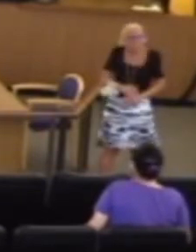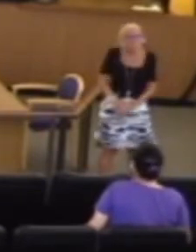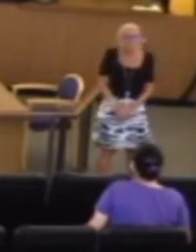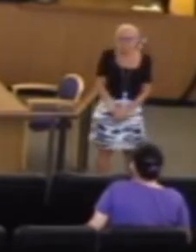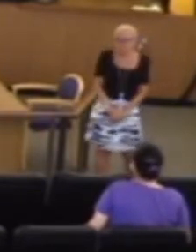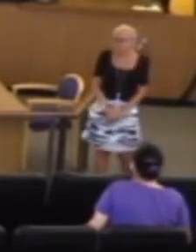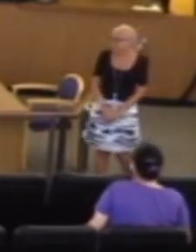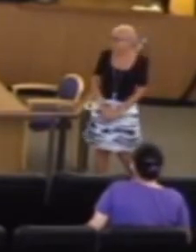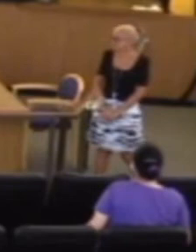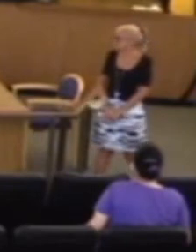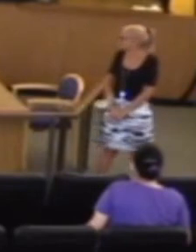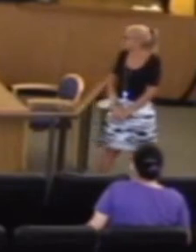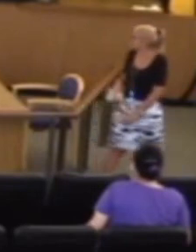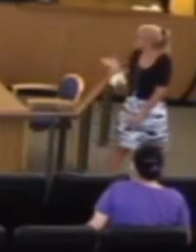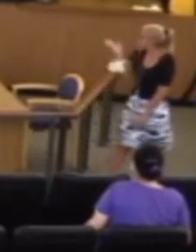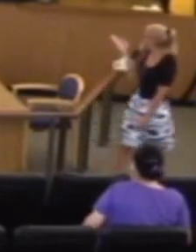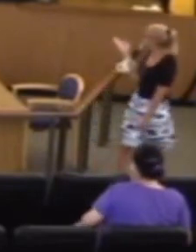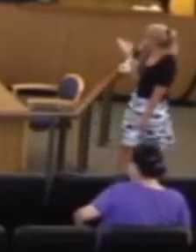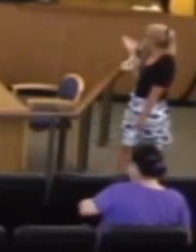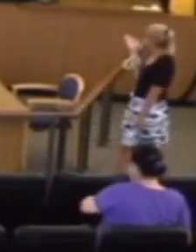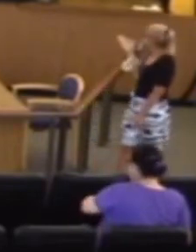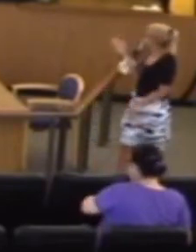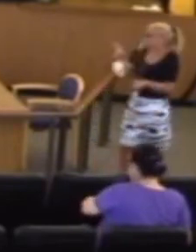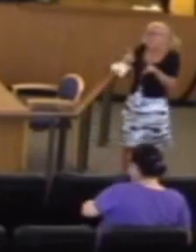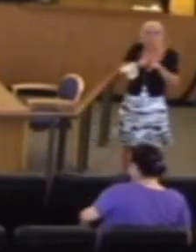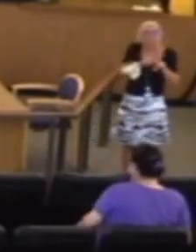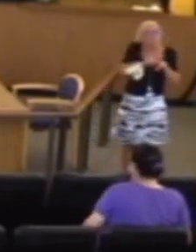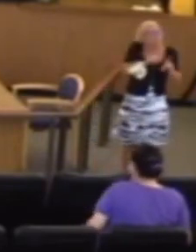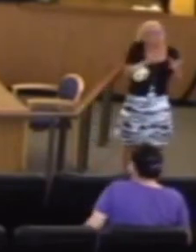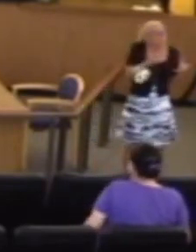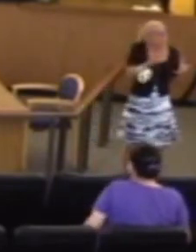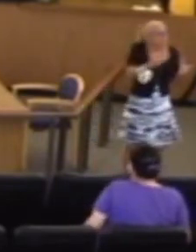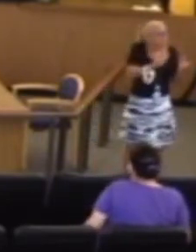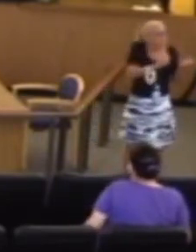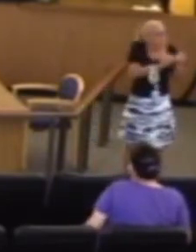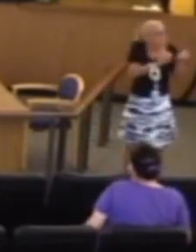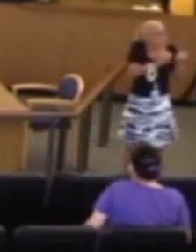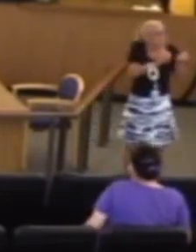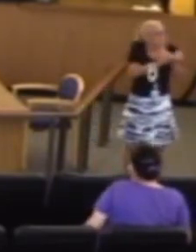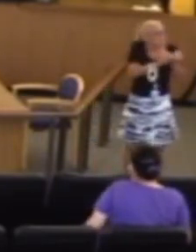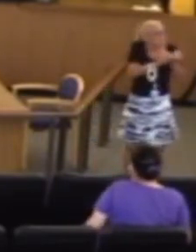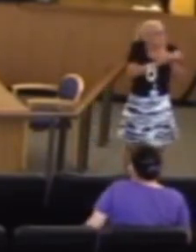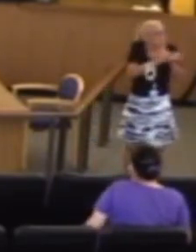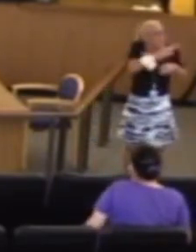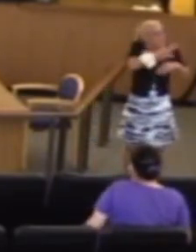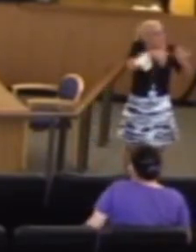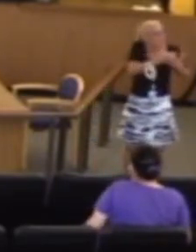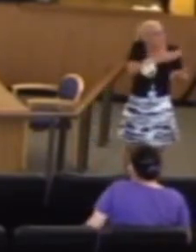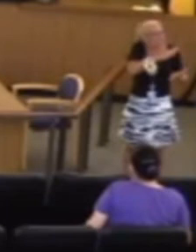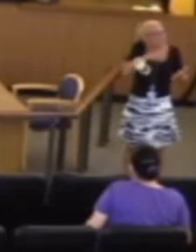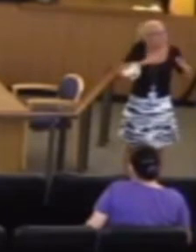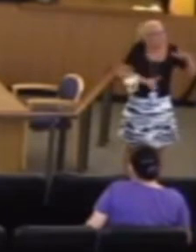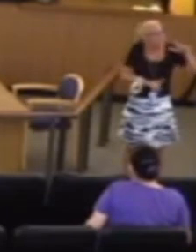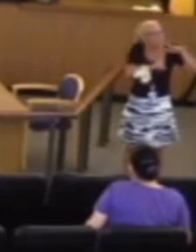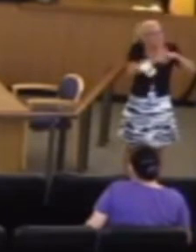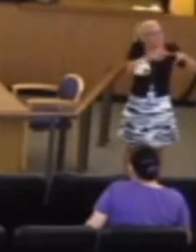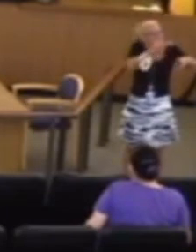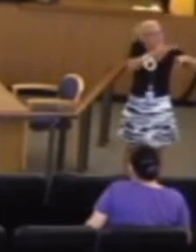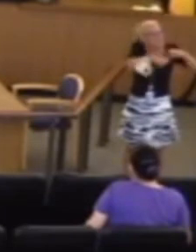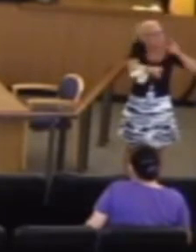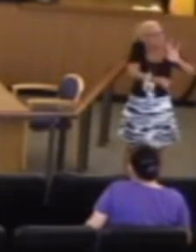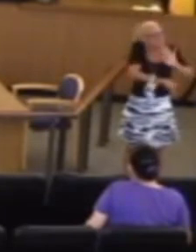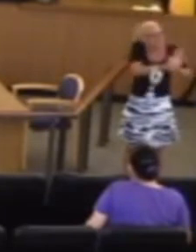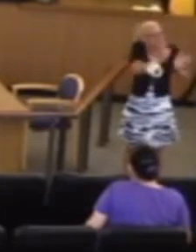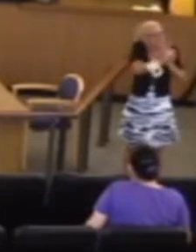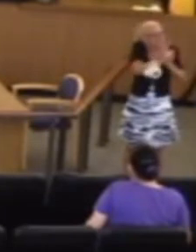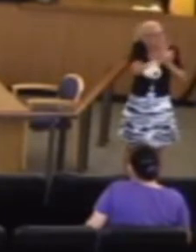I'd just like to say that it's a show of support when the whole board shows up on short notice for such an important